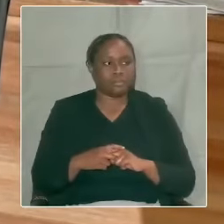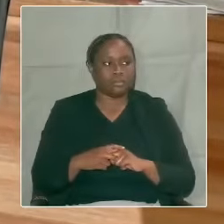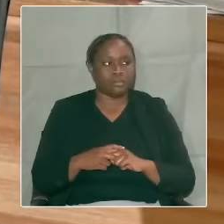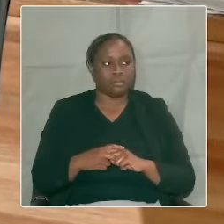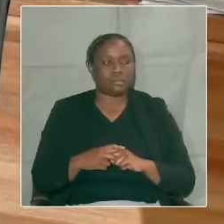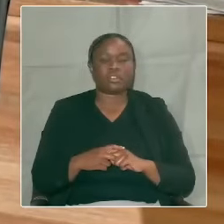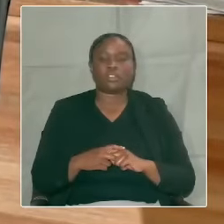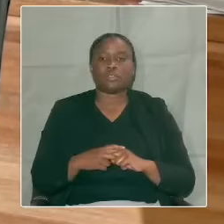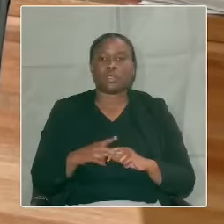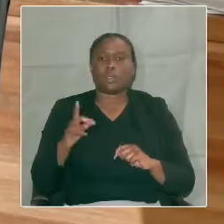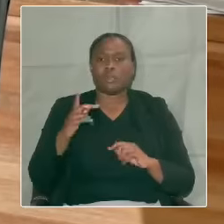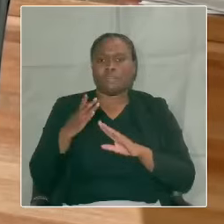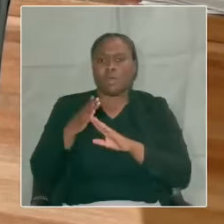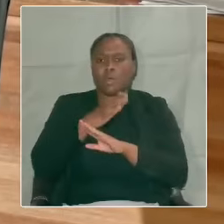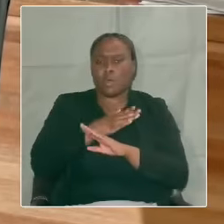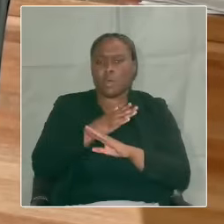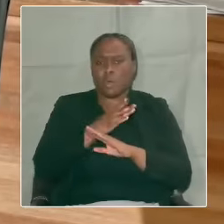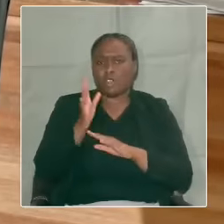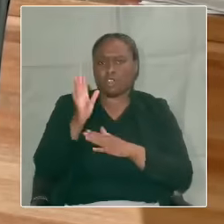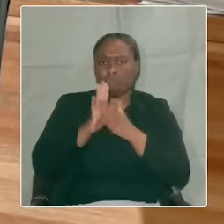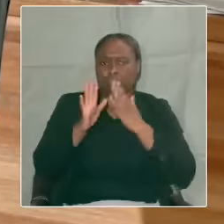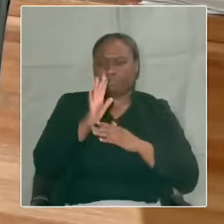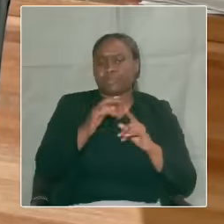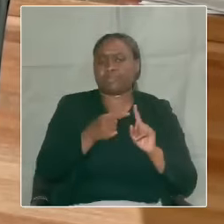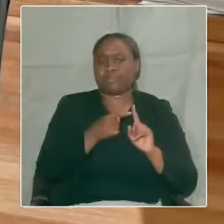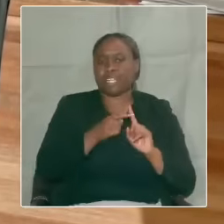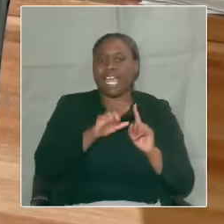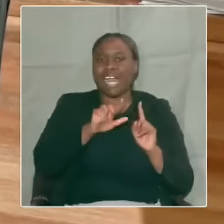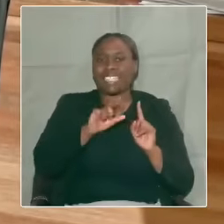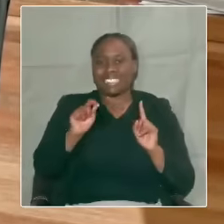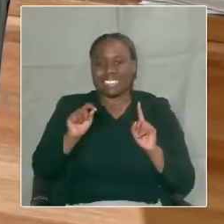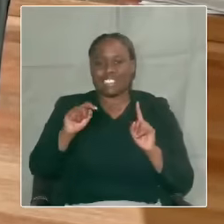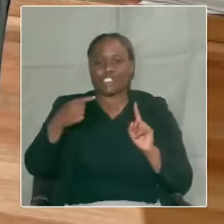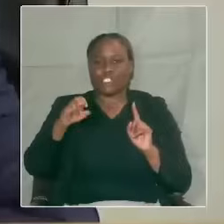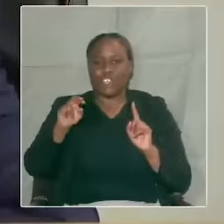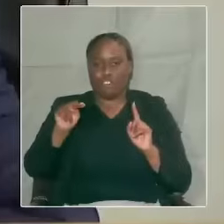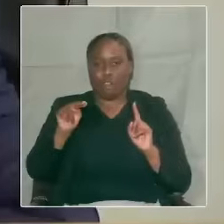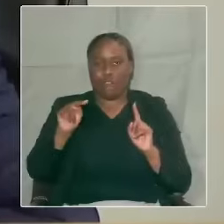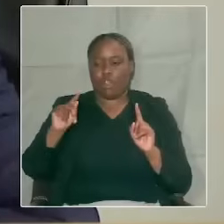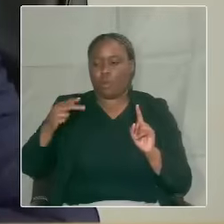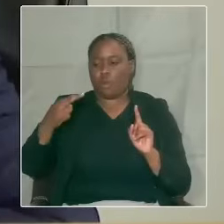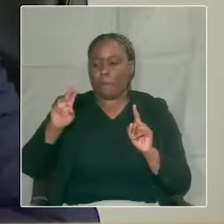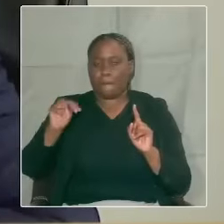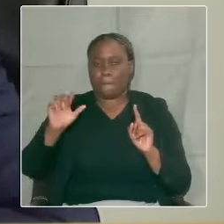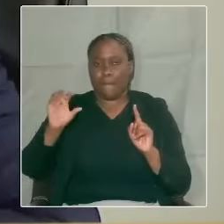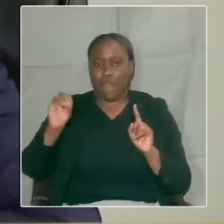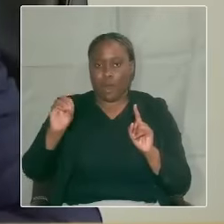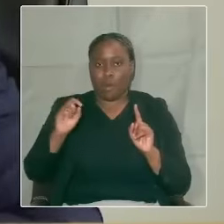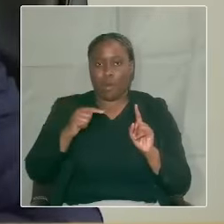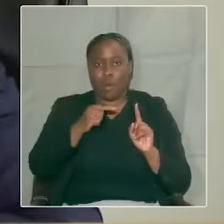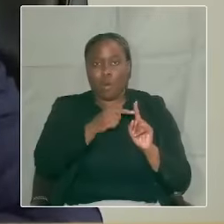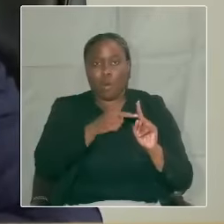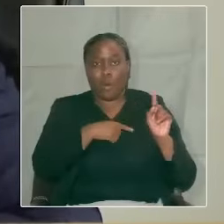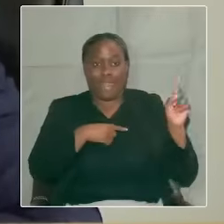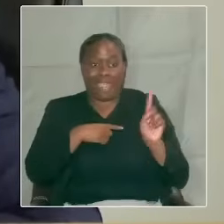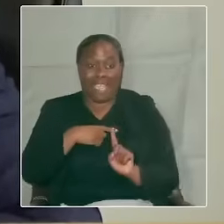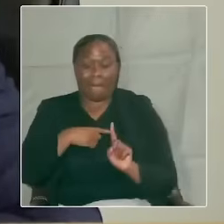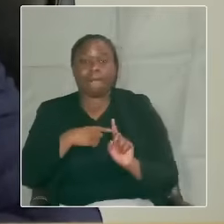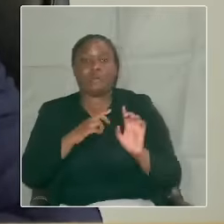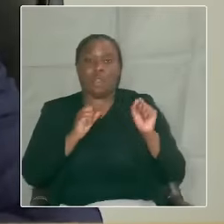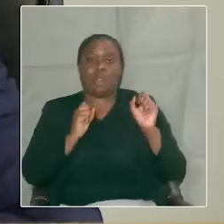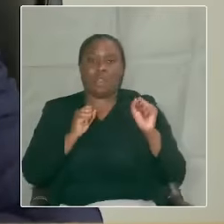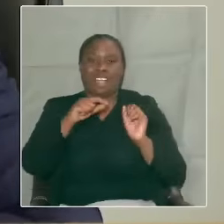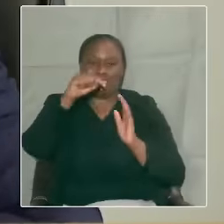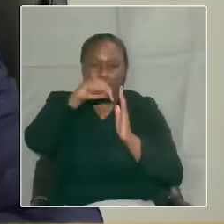Lieutenant General Kumalo is going to deal with this issue in more detail? That's correct. Did I understand you correctly?